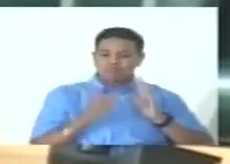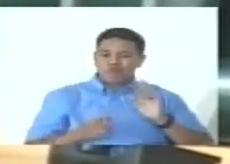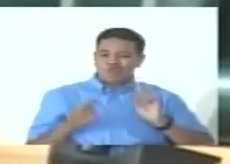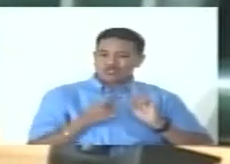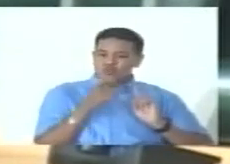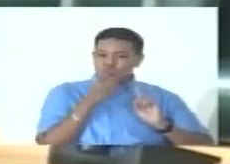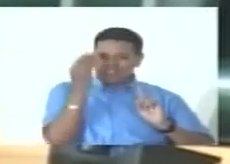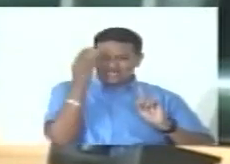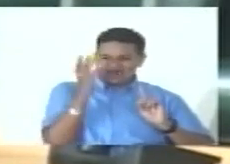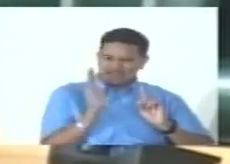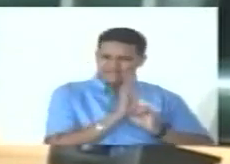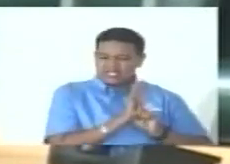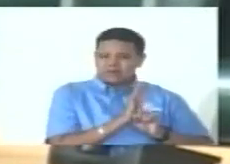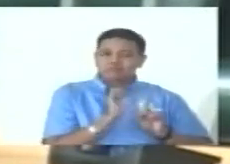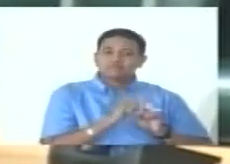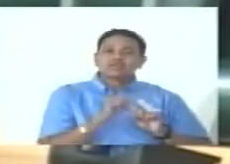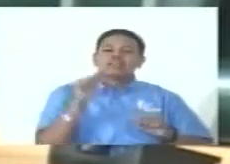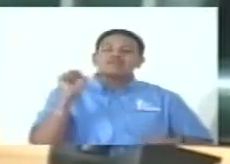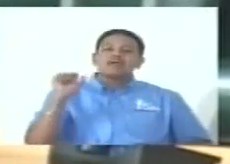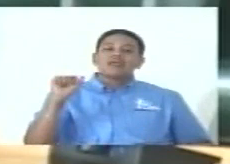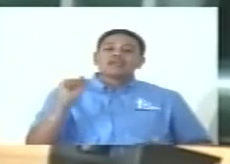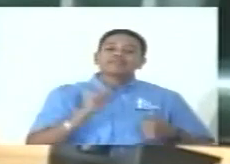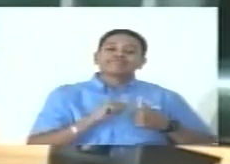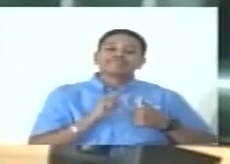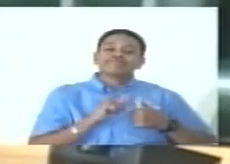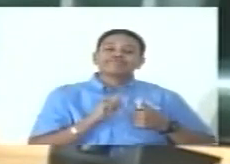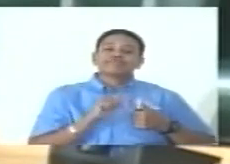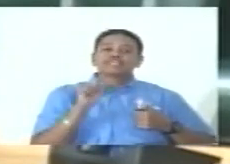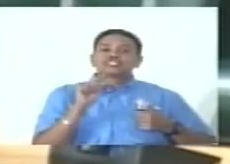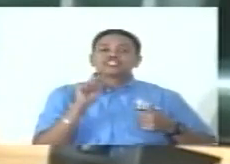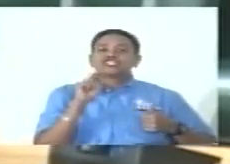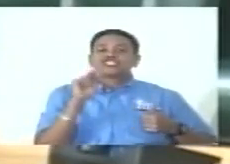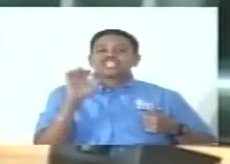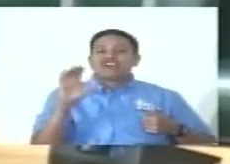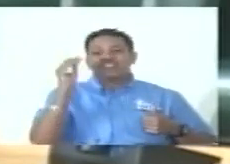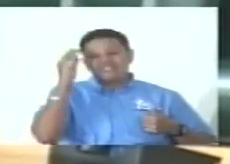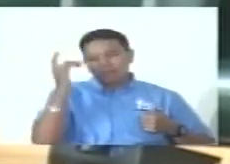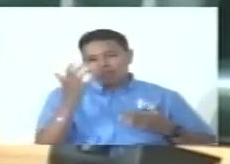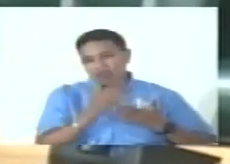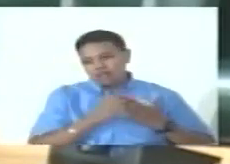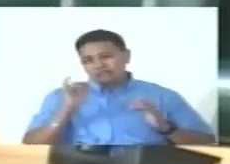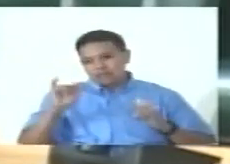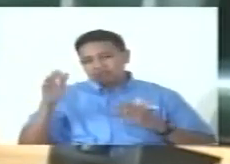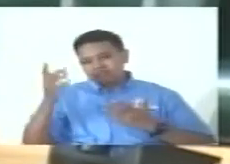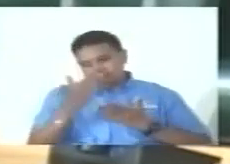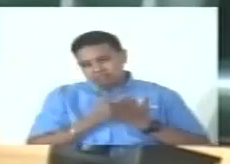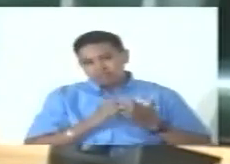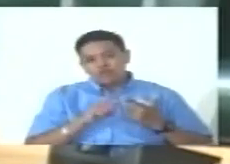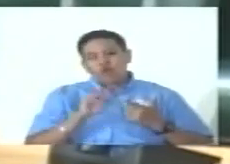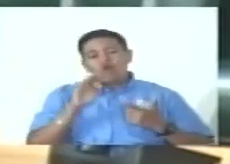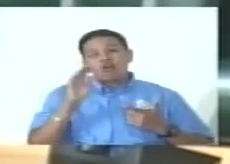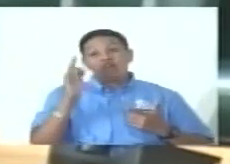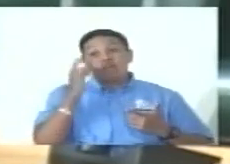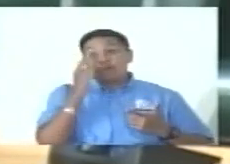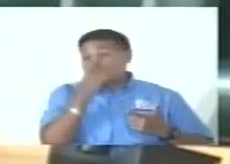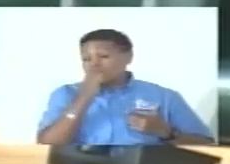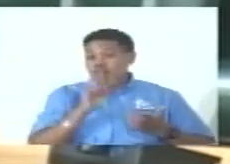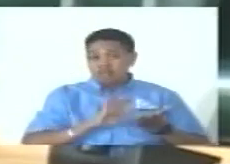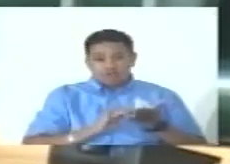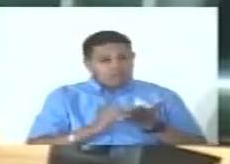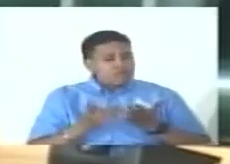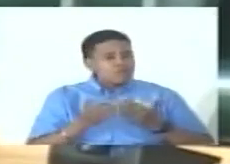A, generic data or biometric data, B, filiation or racial or